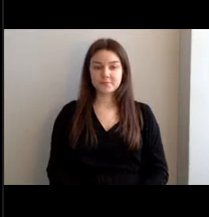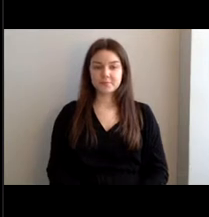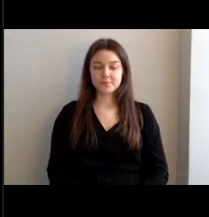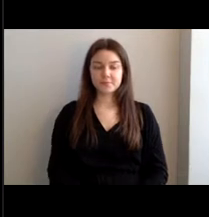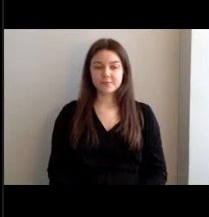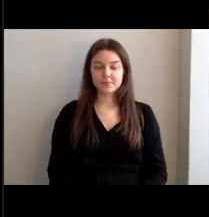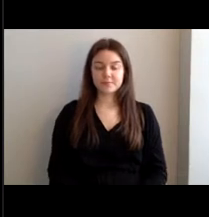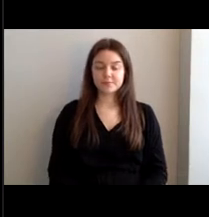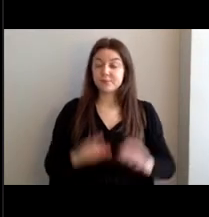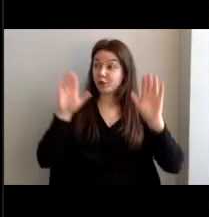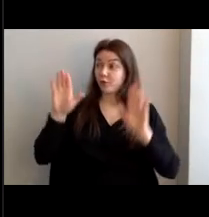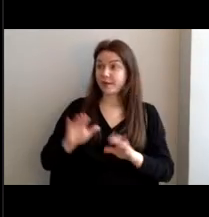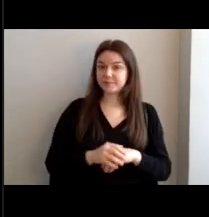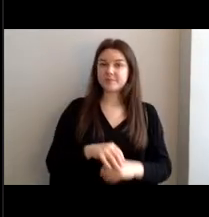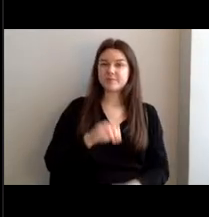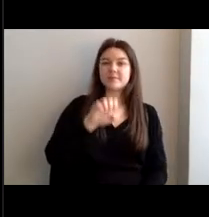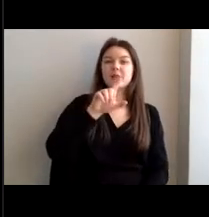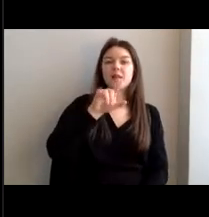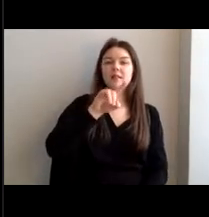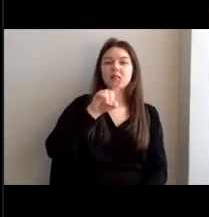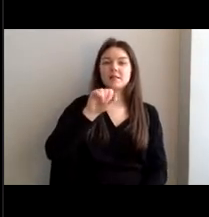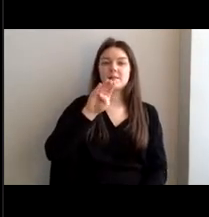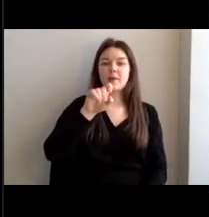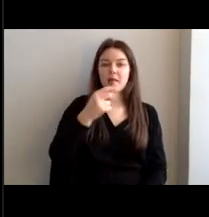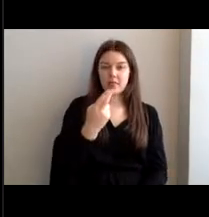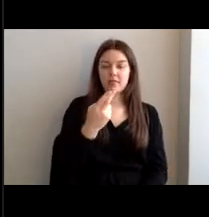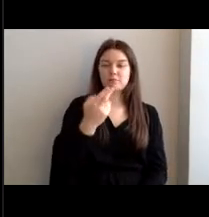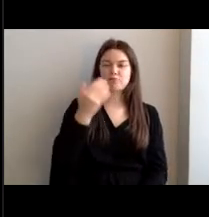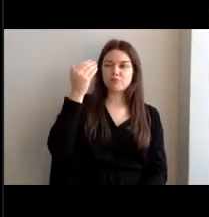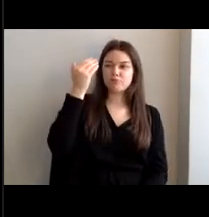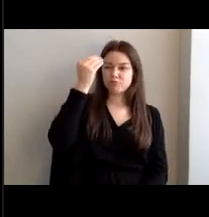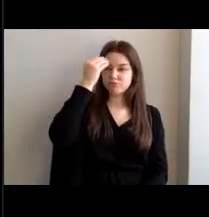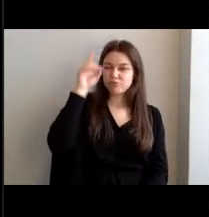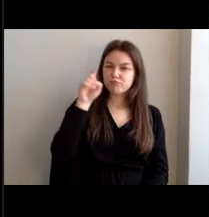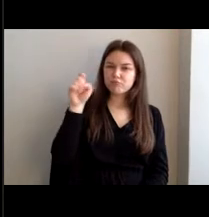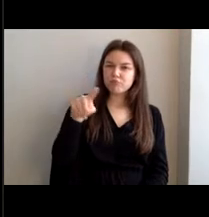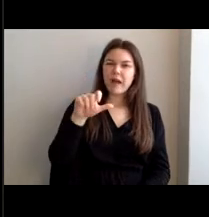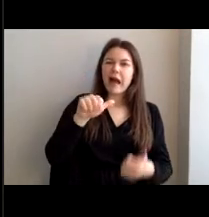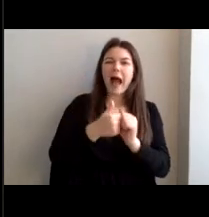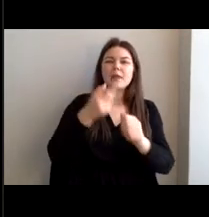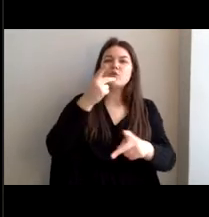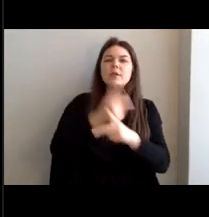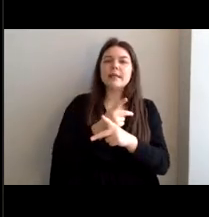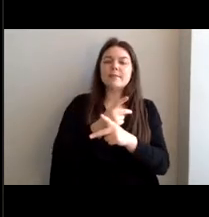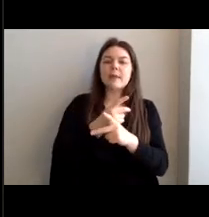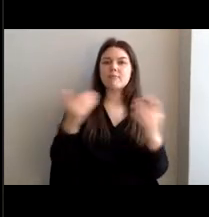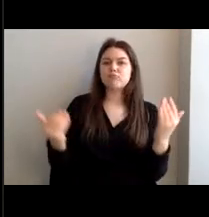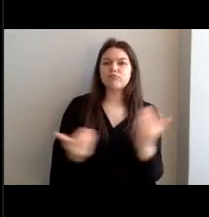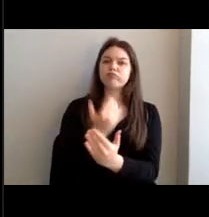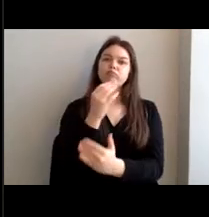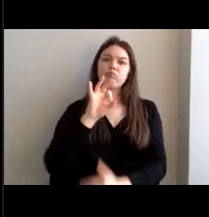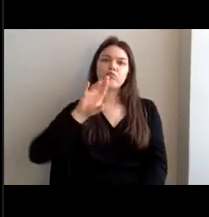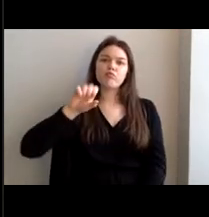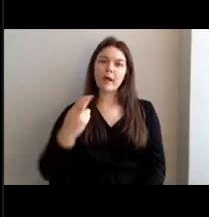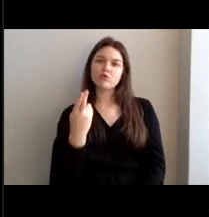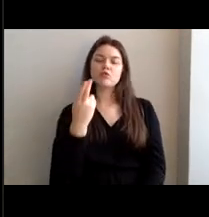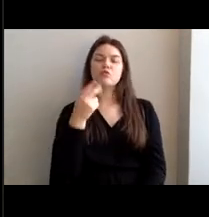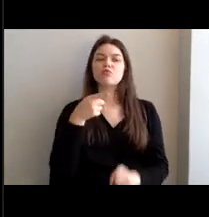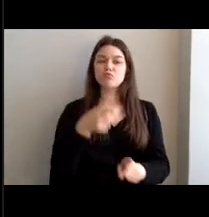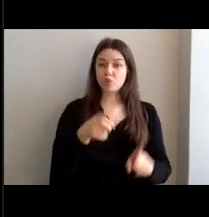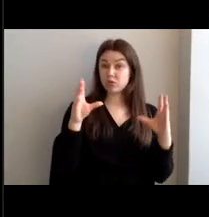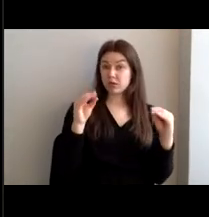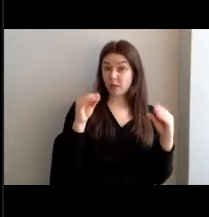Great. And Elizabeth is wondering, how do you keep the seafood fresh? So I know for those lobsters, they were live, but